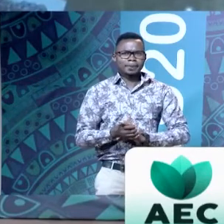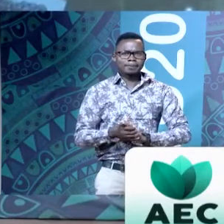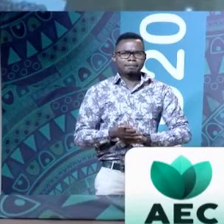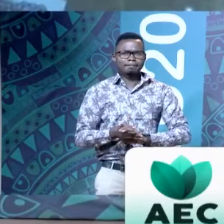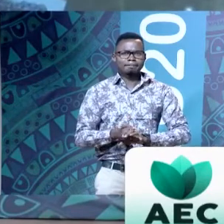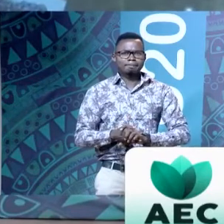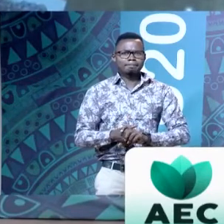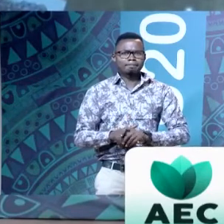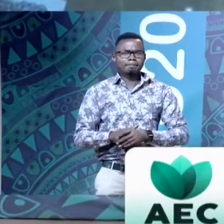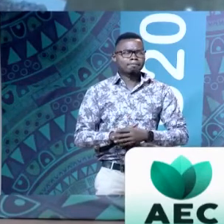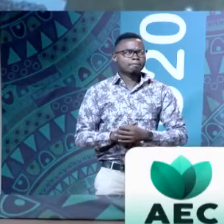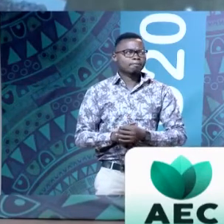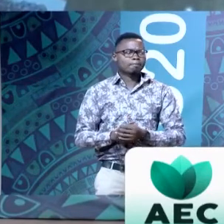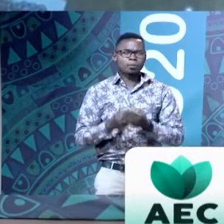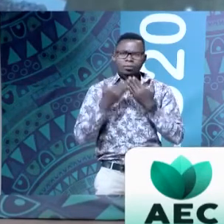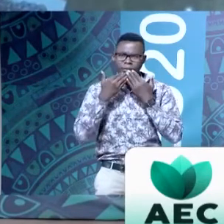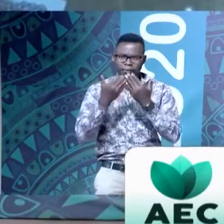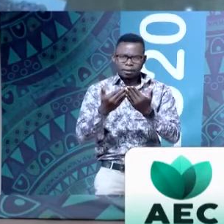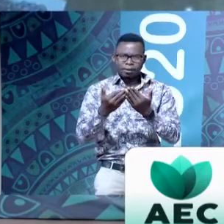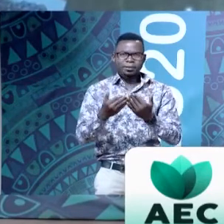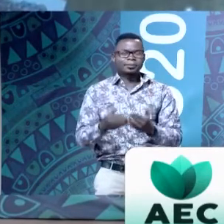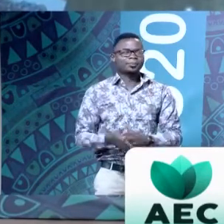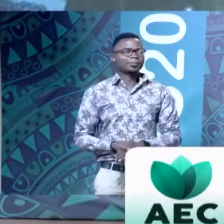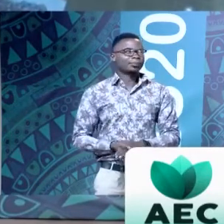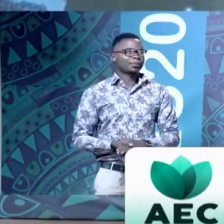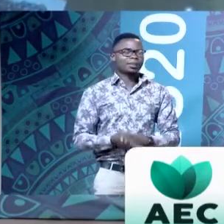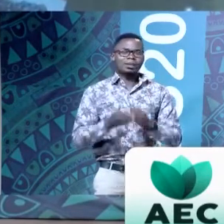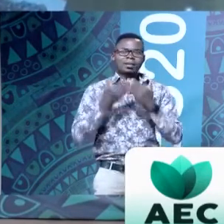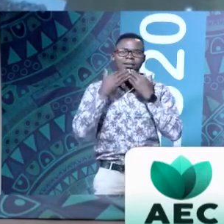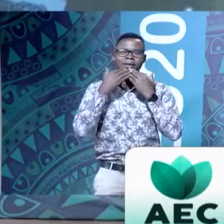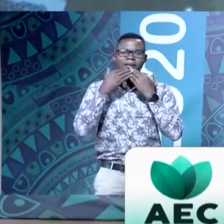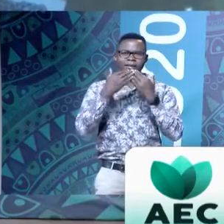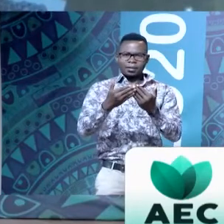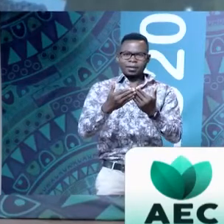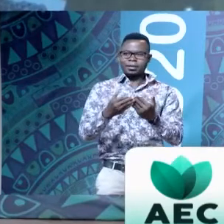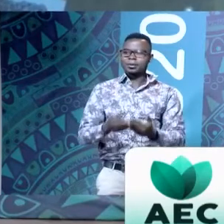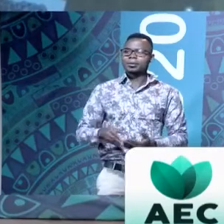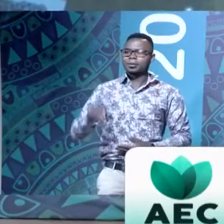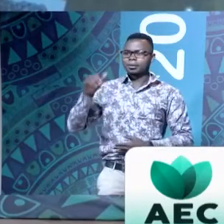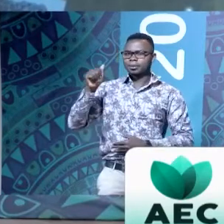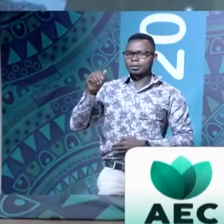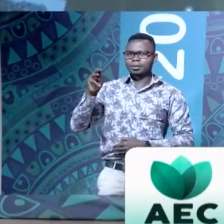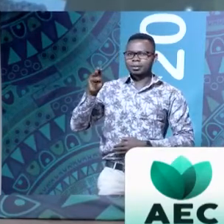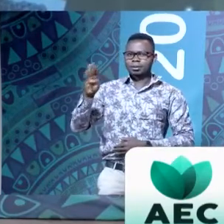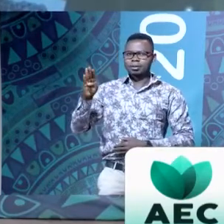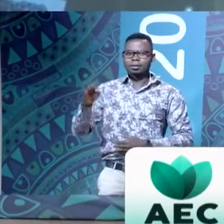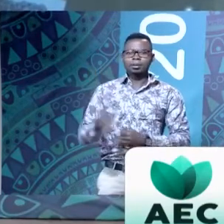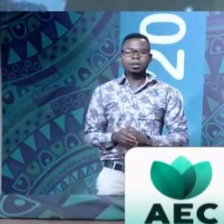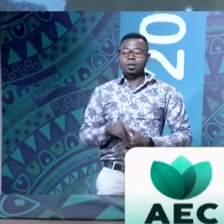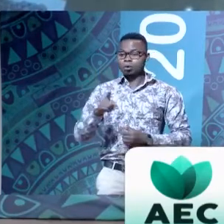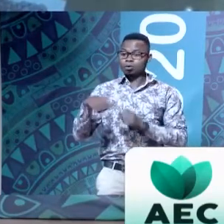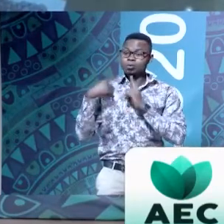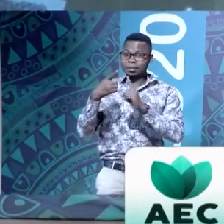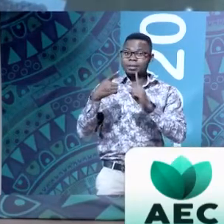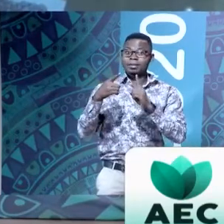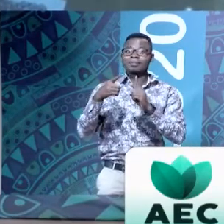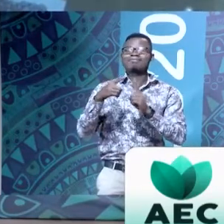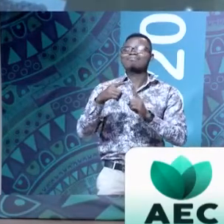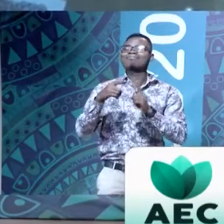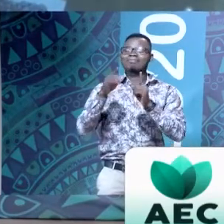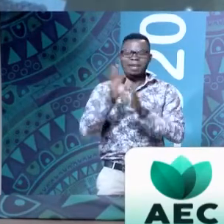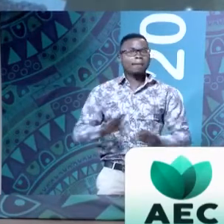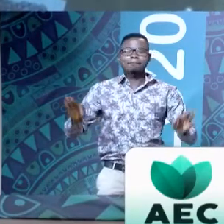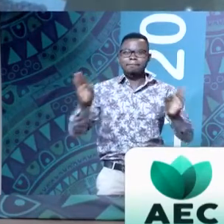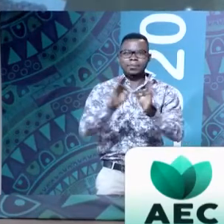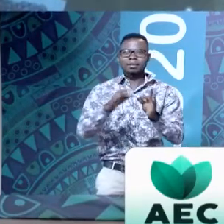policy responses. Thank you very much, Nancy. Thank you very much, High Commissioner, for that. You've just said something fundamental, and I think it's also coming